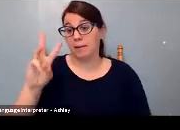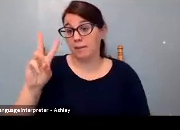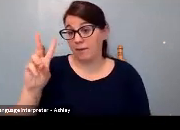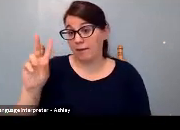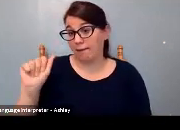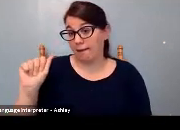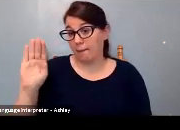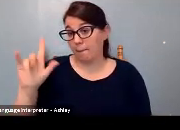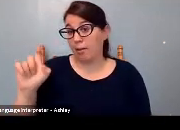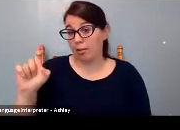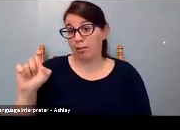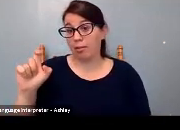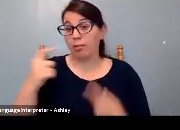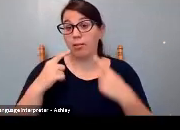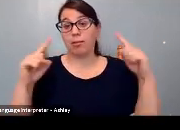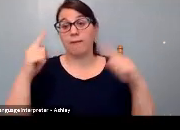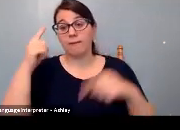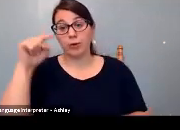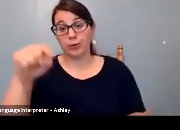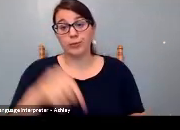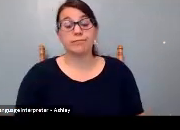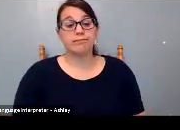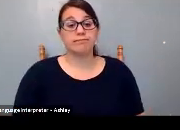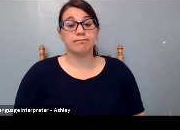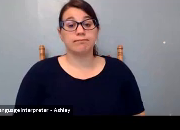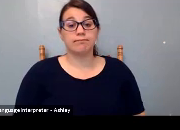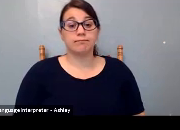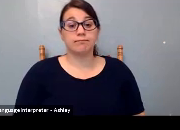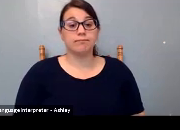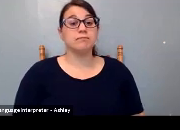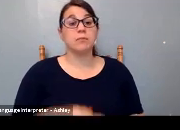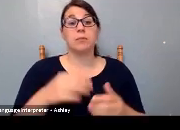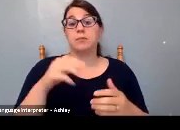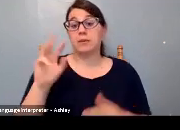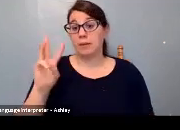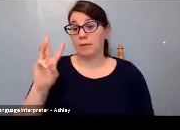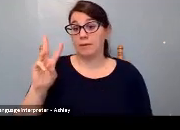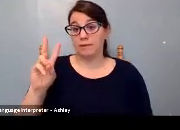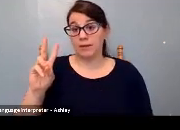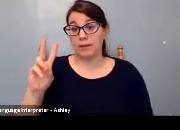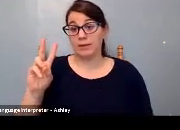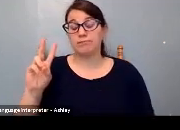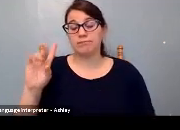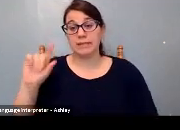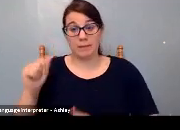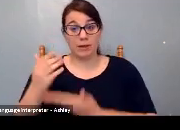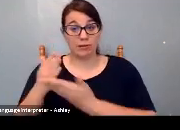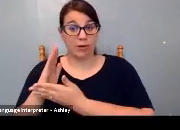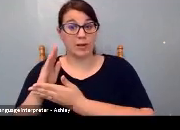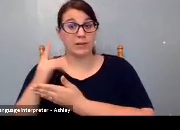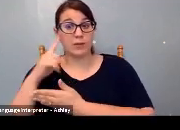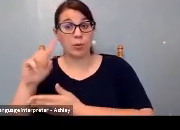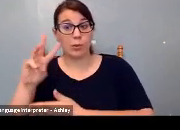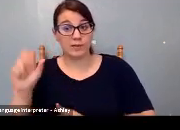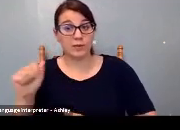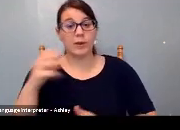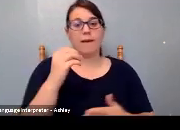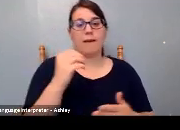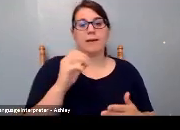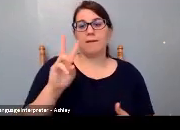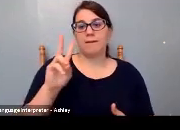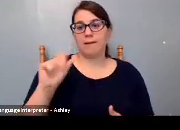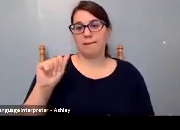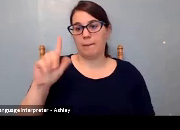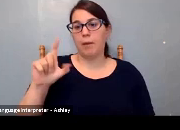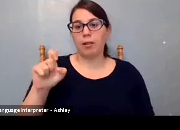to you by Disability Rights of West Virginia and WVABLE. So my name is Roxanne Clay, and I am with the West Virginia State